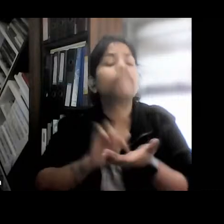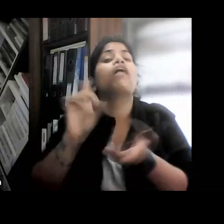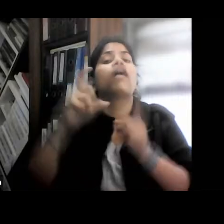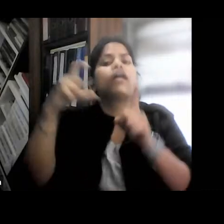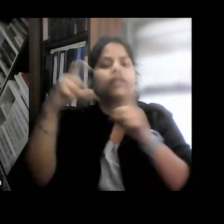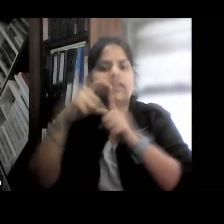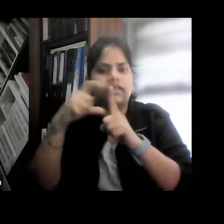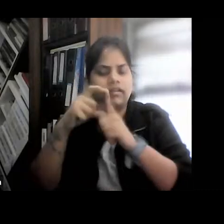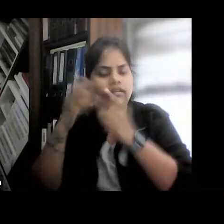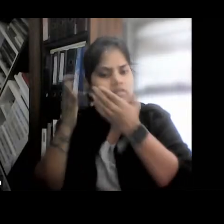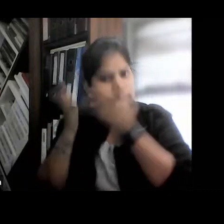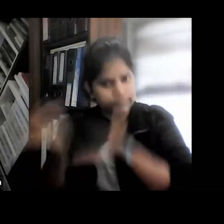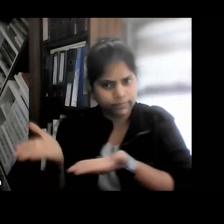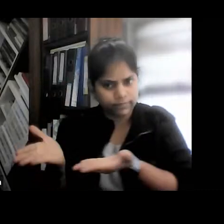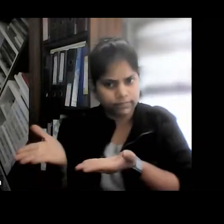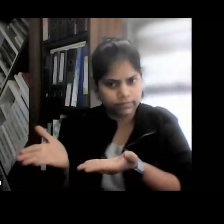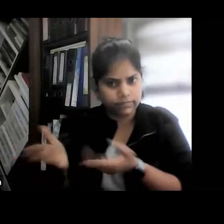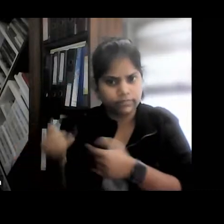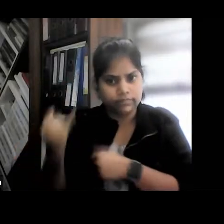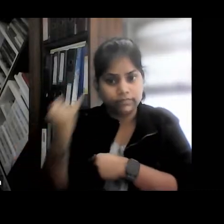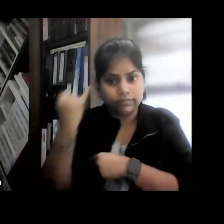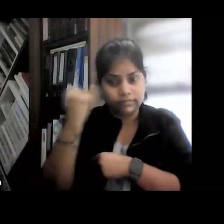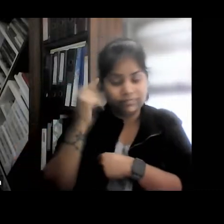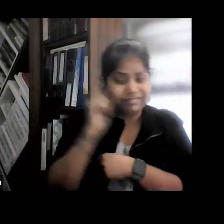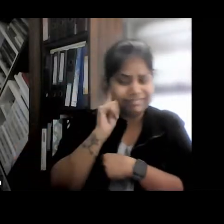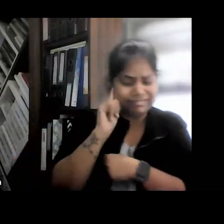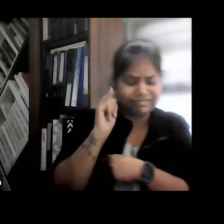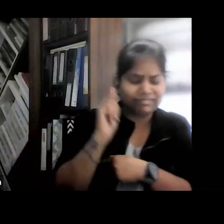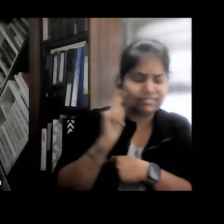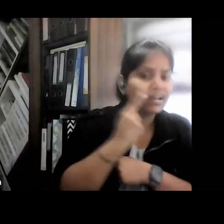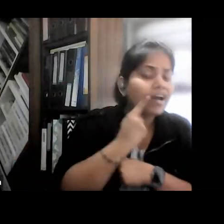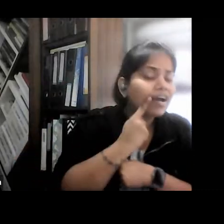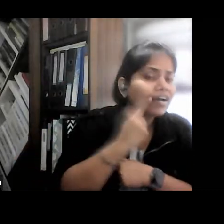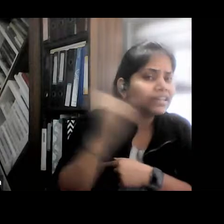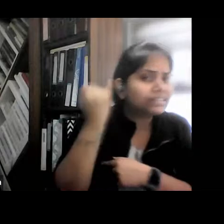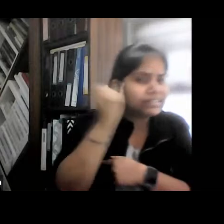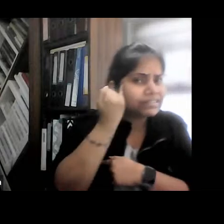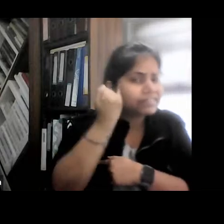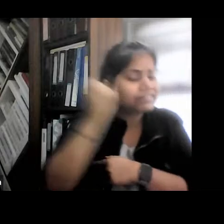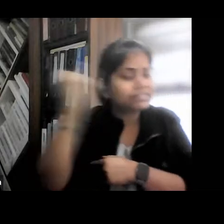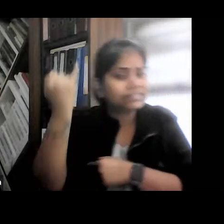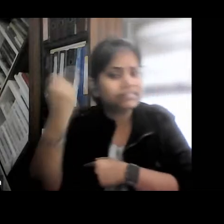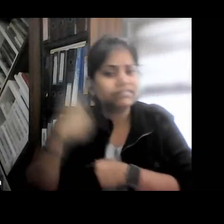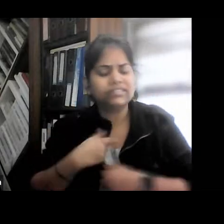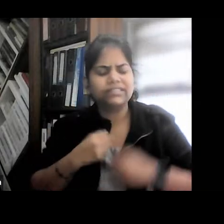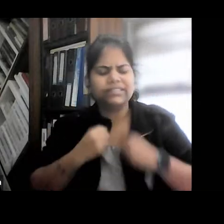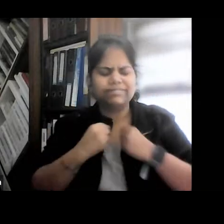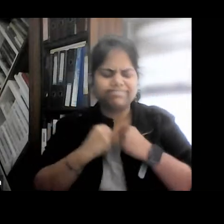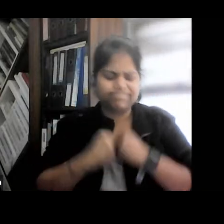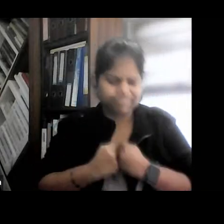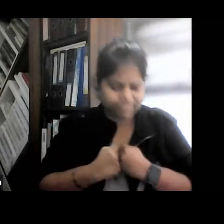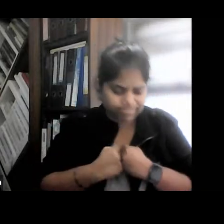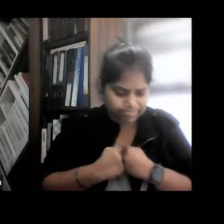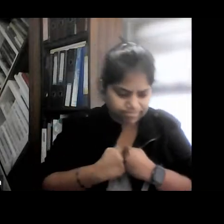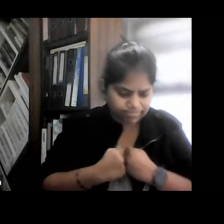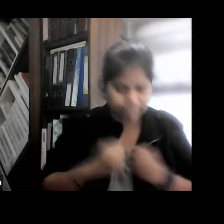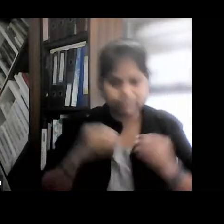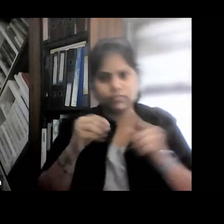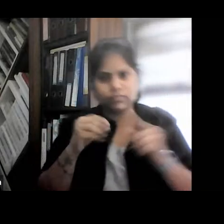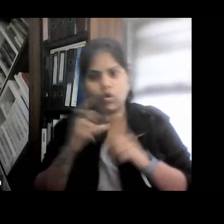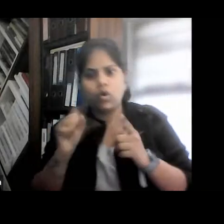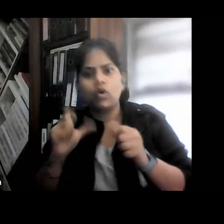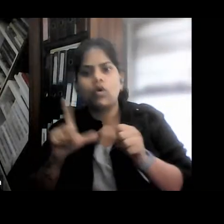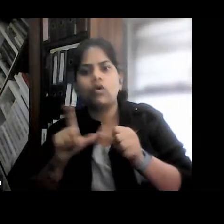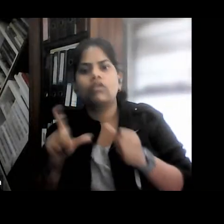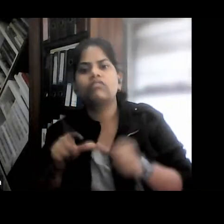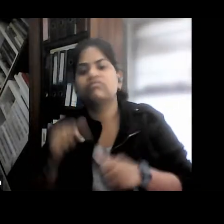says, "The idea of being deaf petrified me. I shuddered at the terms bola in Punjabi, behra in